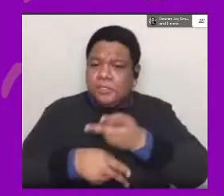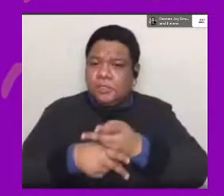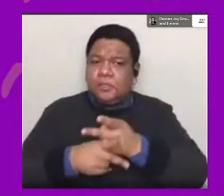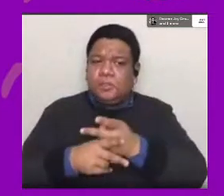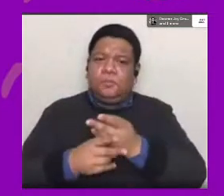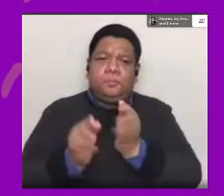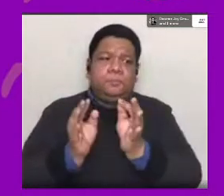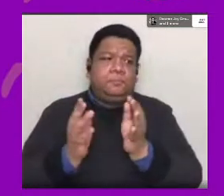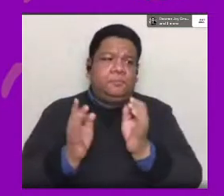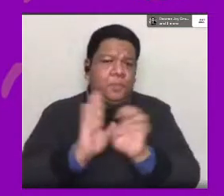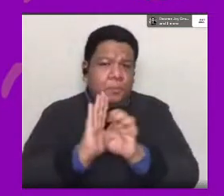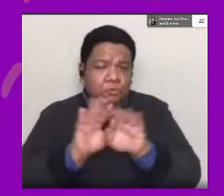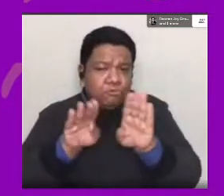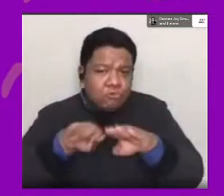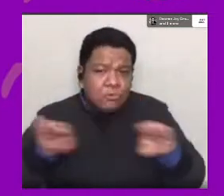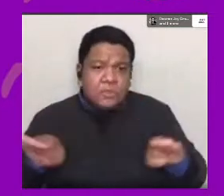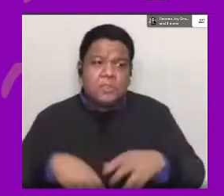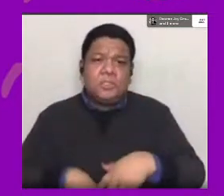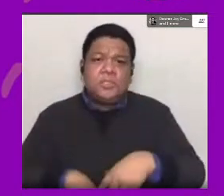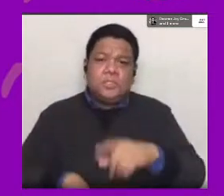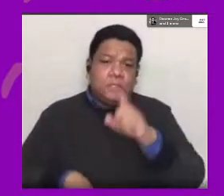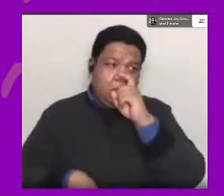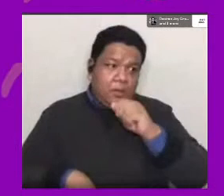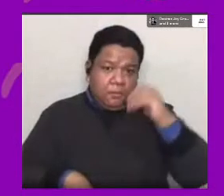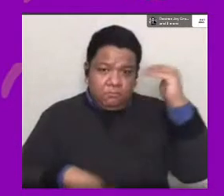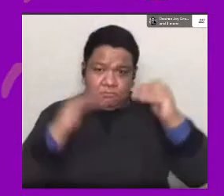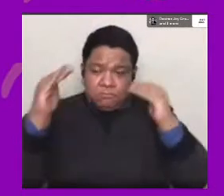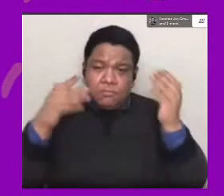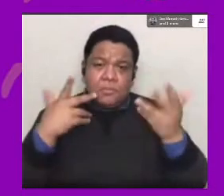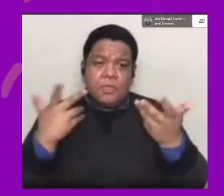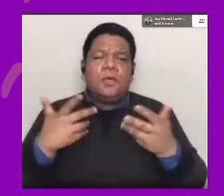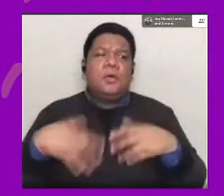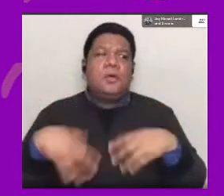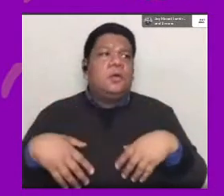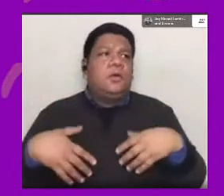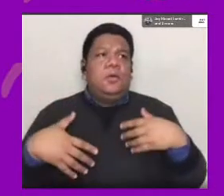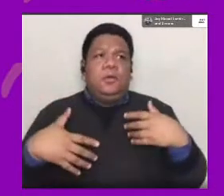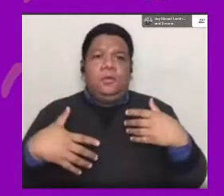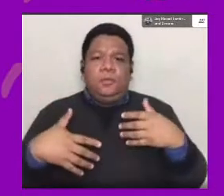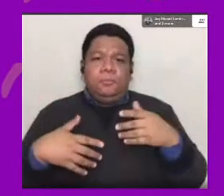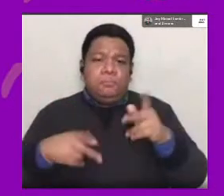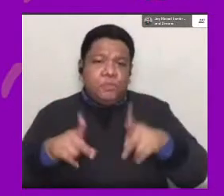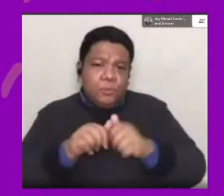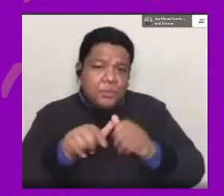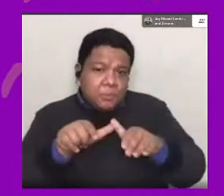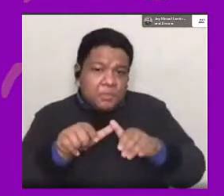children, older persons, persons with disability, and those who are ill.